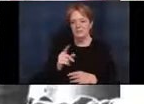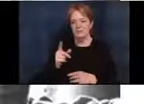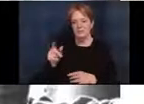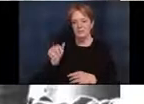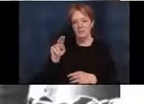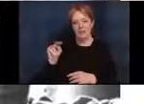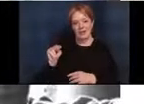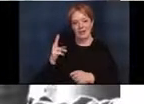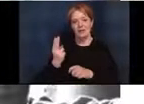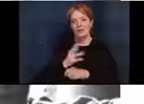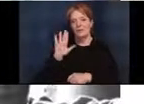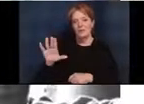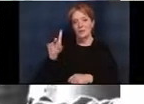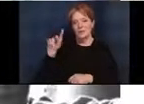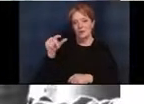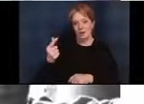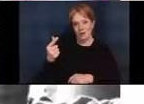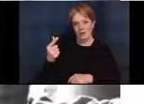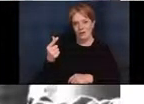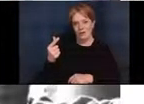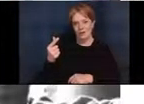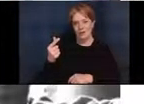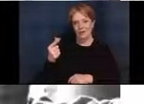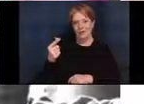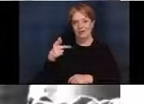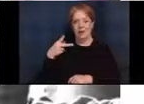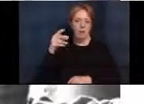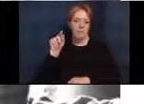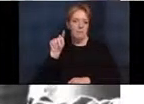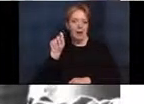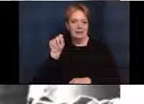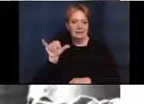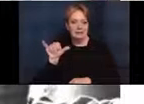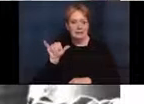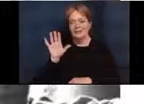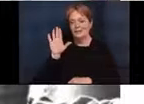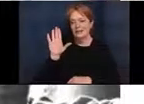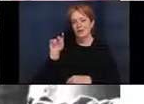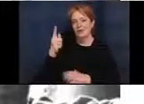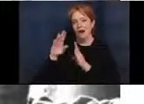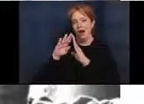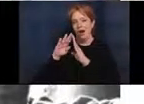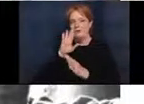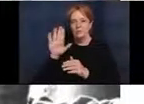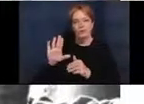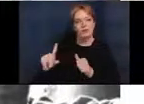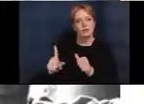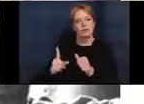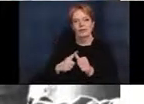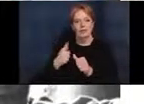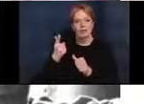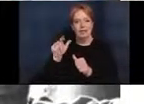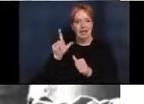dog, Potsy's doghouse, as her first gallery and studio,